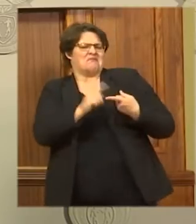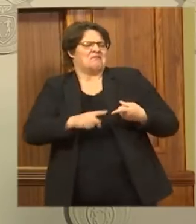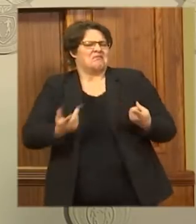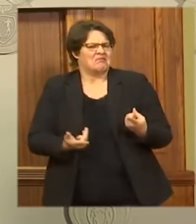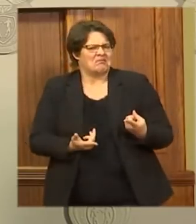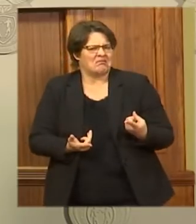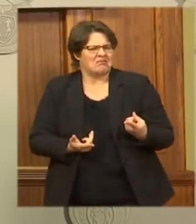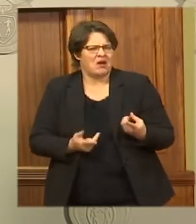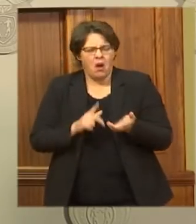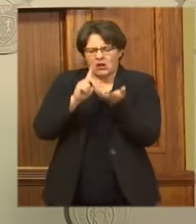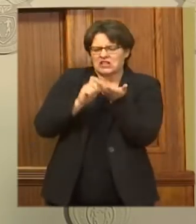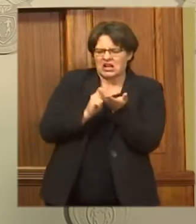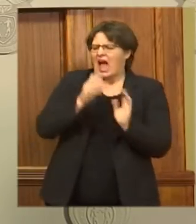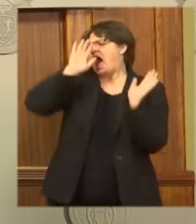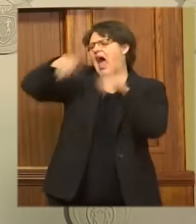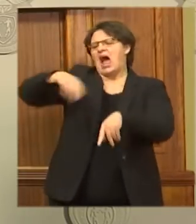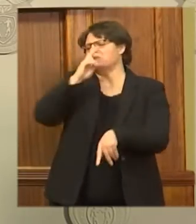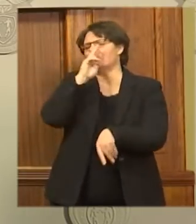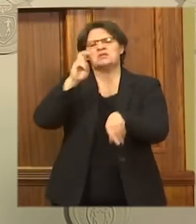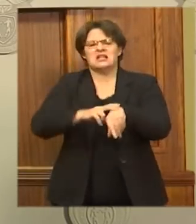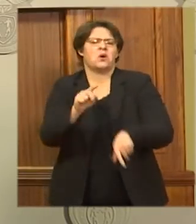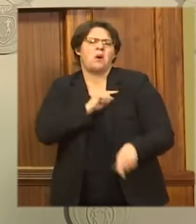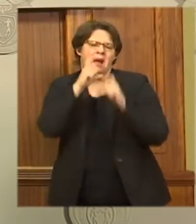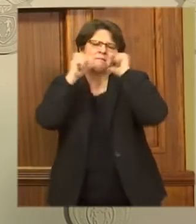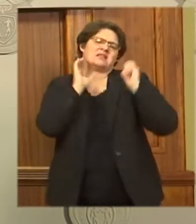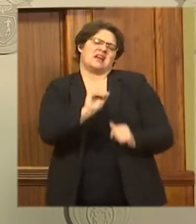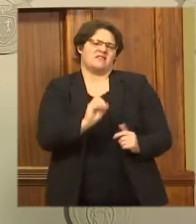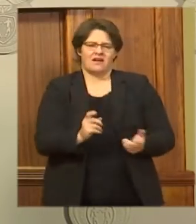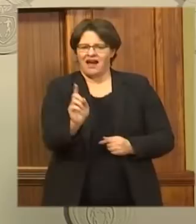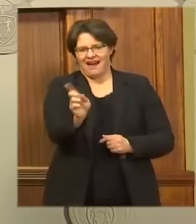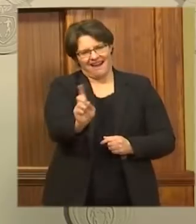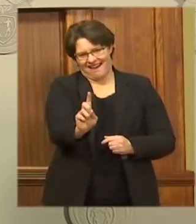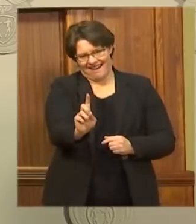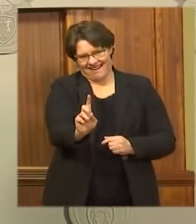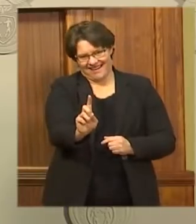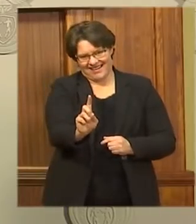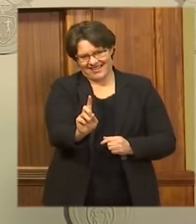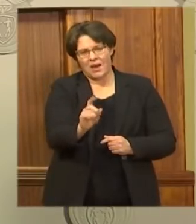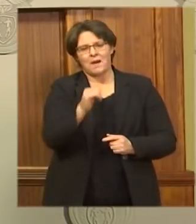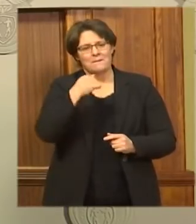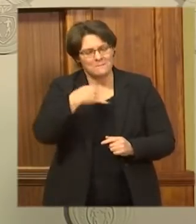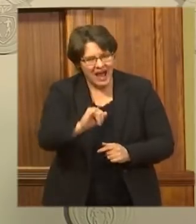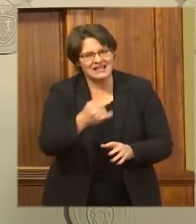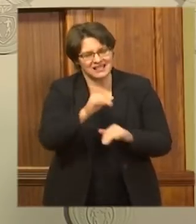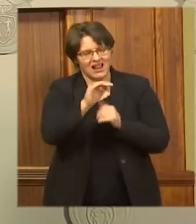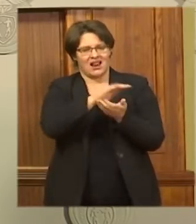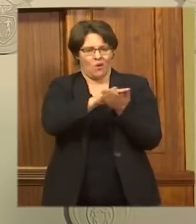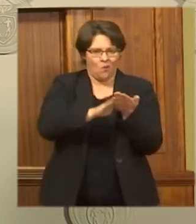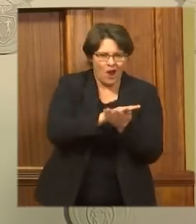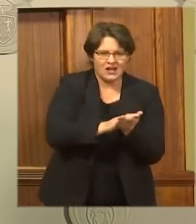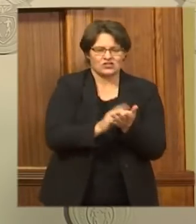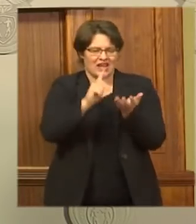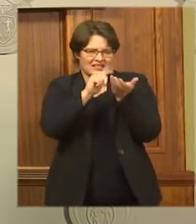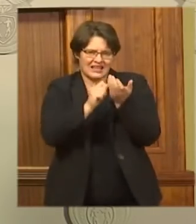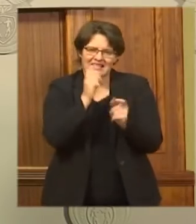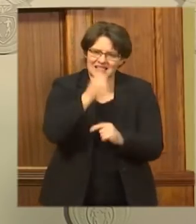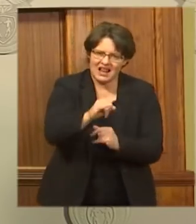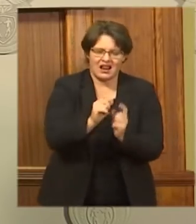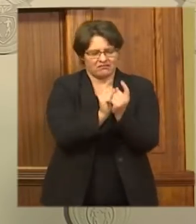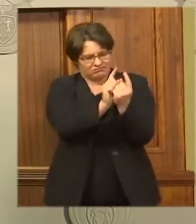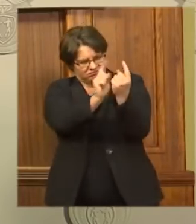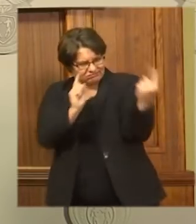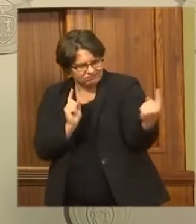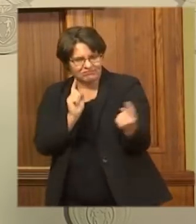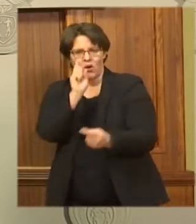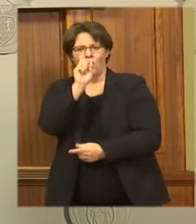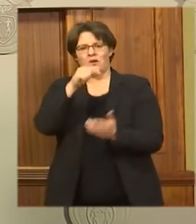and water or sanitizer and maintaining a distance of at least 1.5 meters